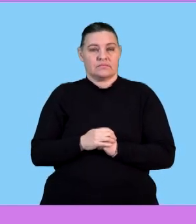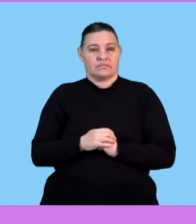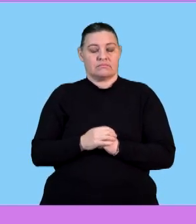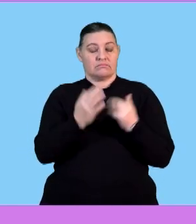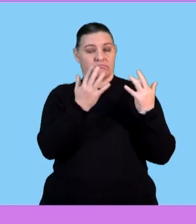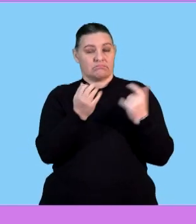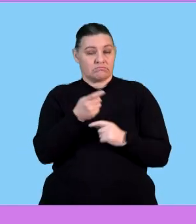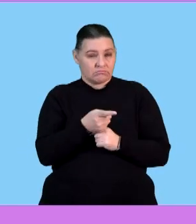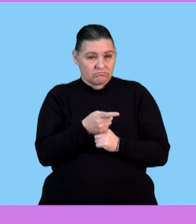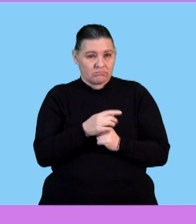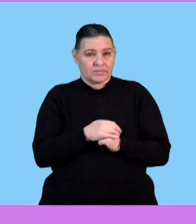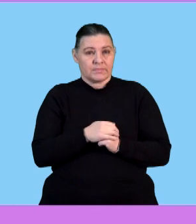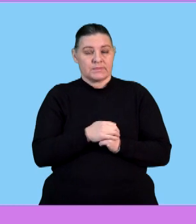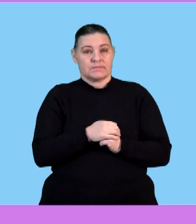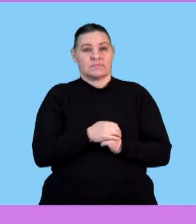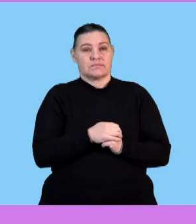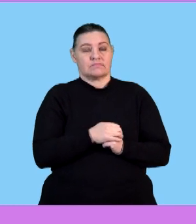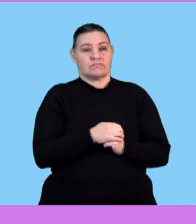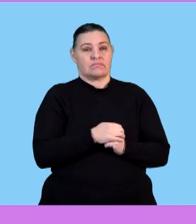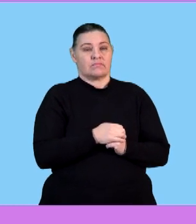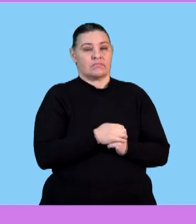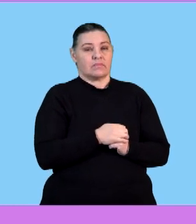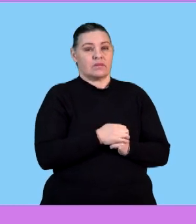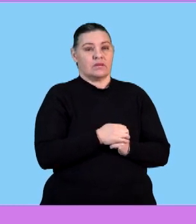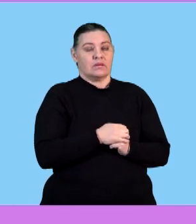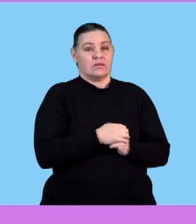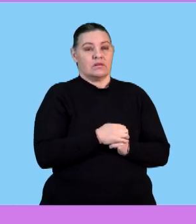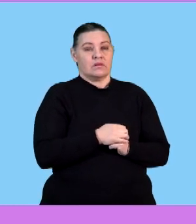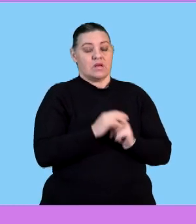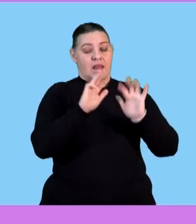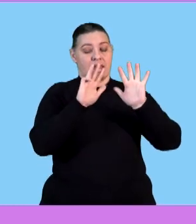Work out interest again, which I get to be